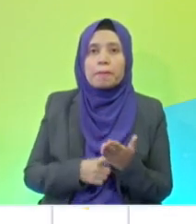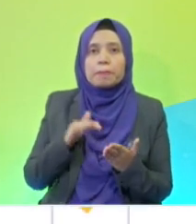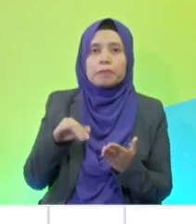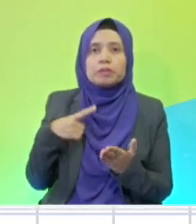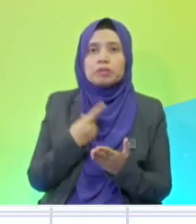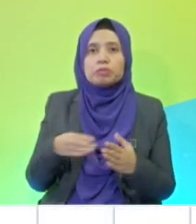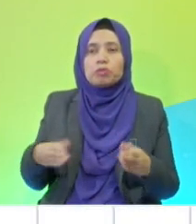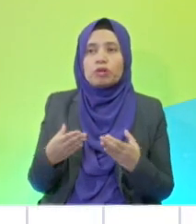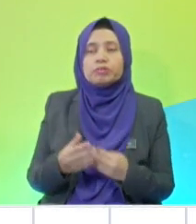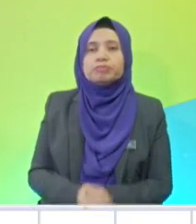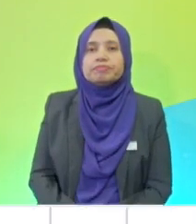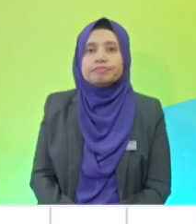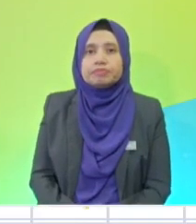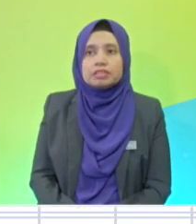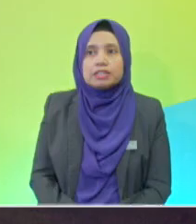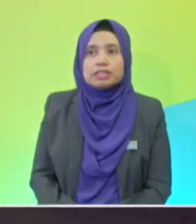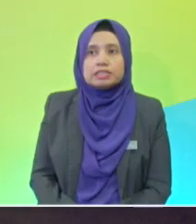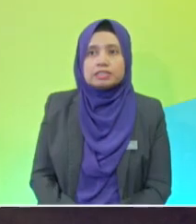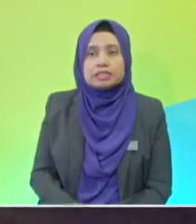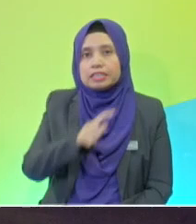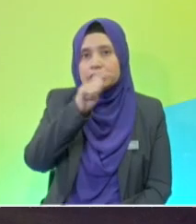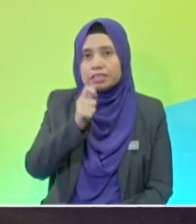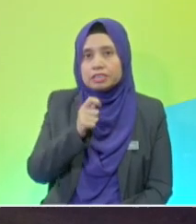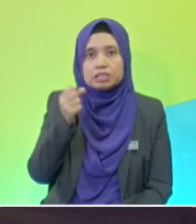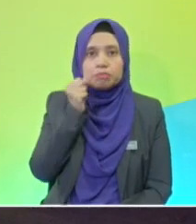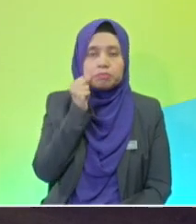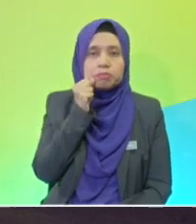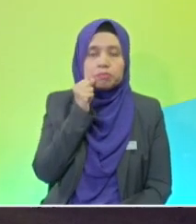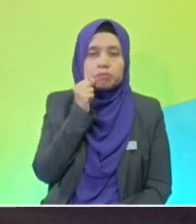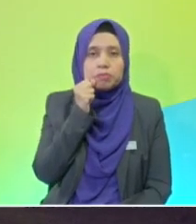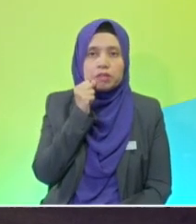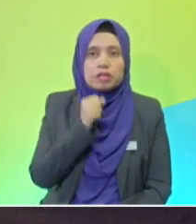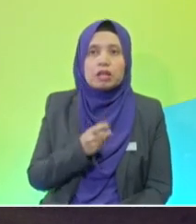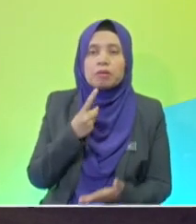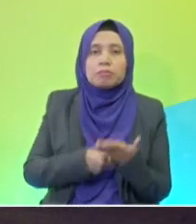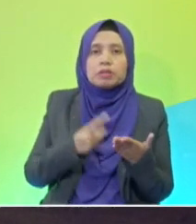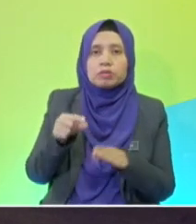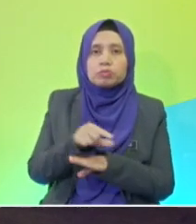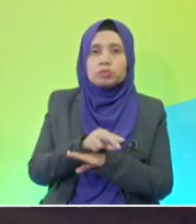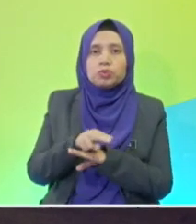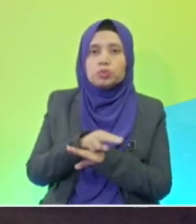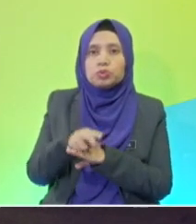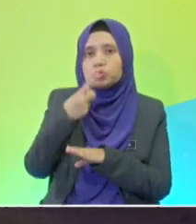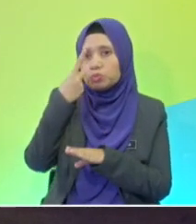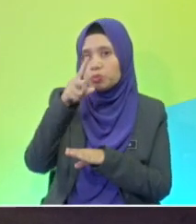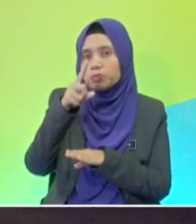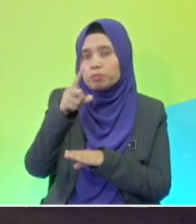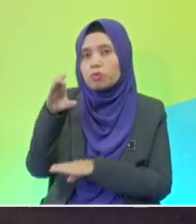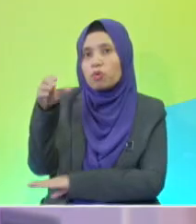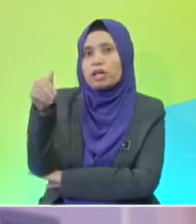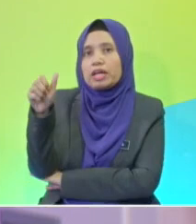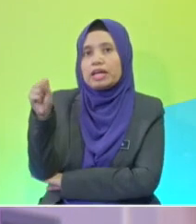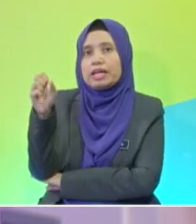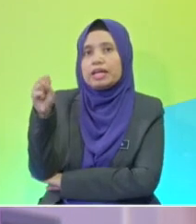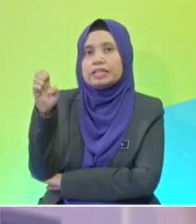cassette? Let's ask Shamimi. Okay, Shamimi. Those days we use the cassette. Okay, how about nowadays? What do we